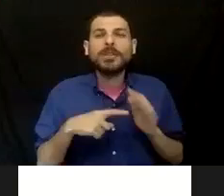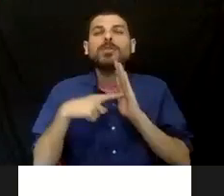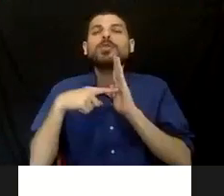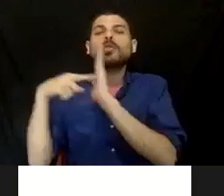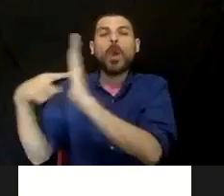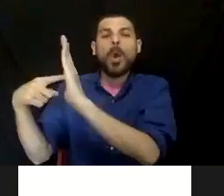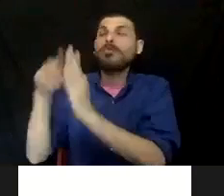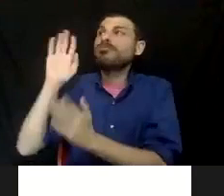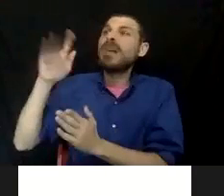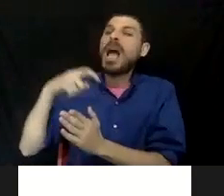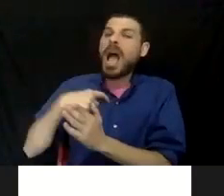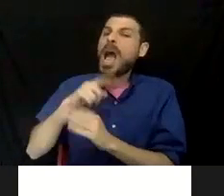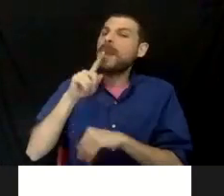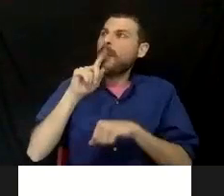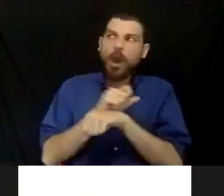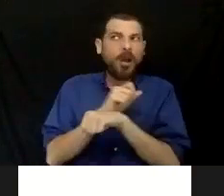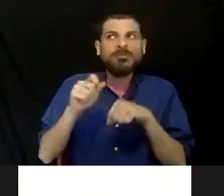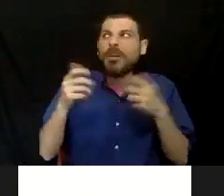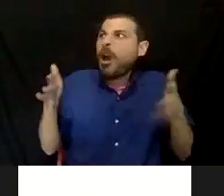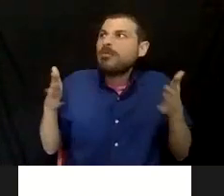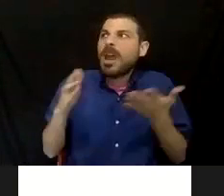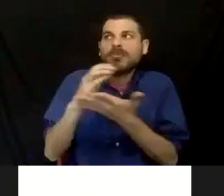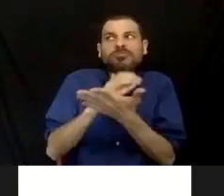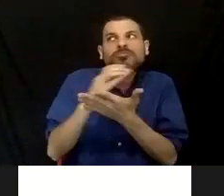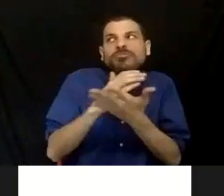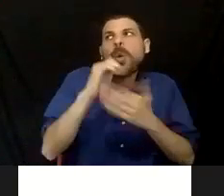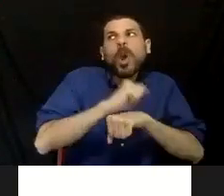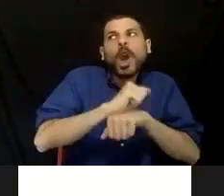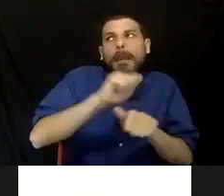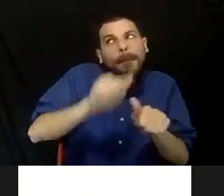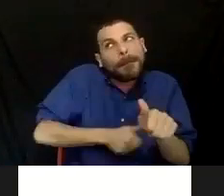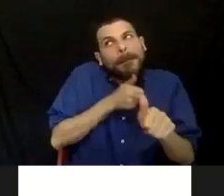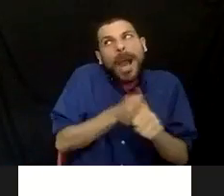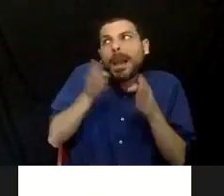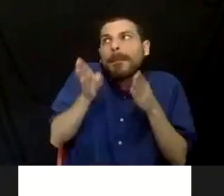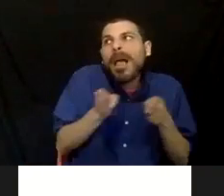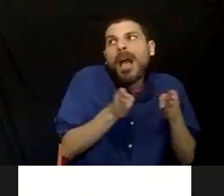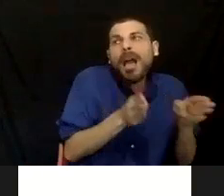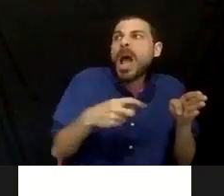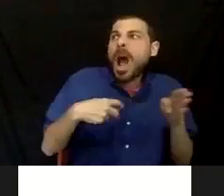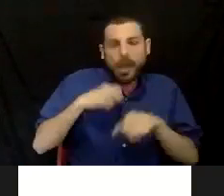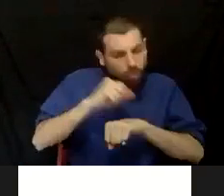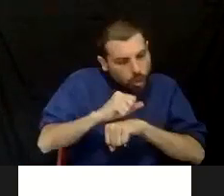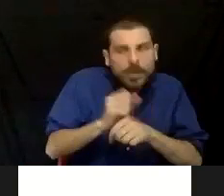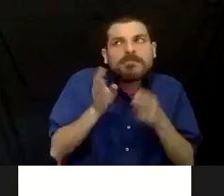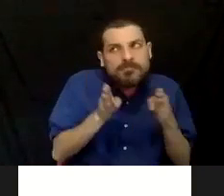employment. And generally, as long as you can